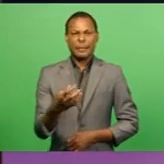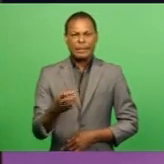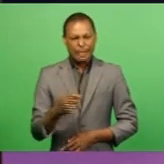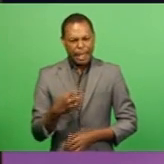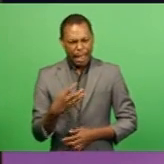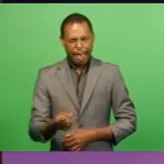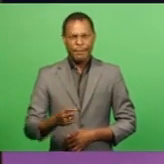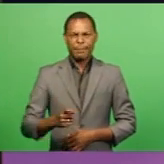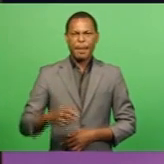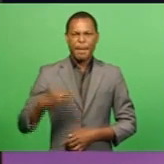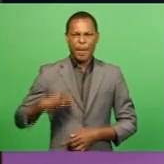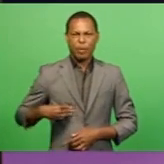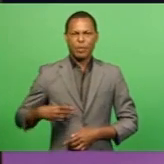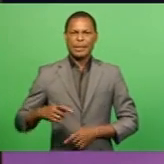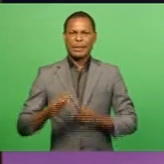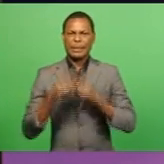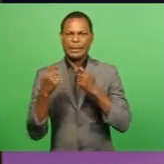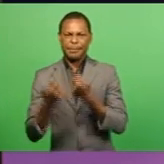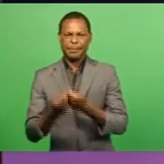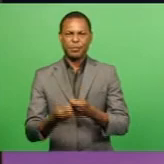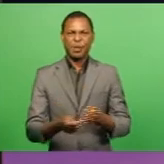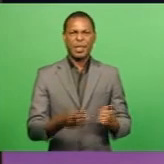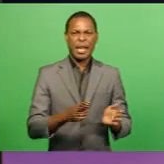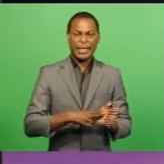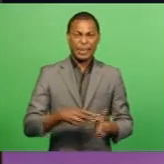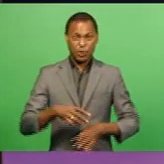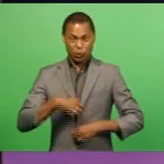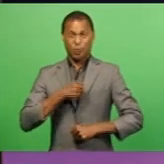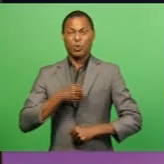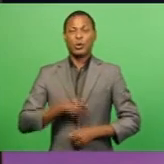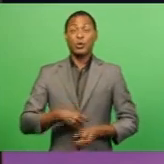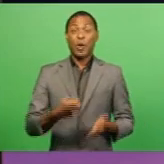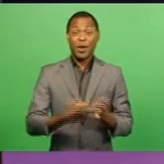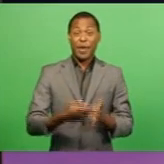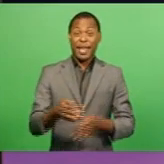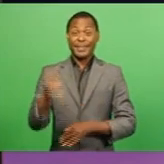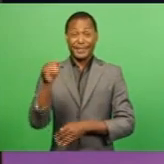Storm take on the Nisino Panthers, while the RKS Eels take on